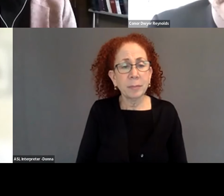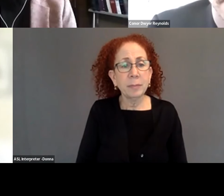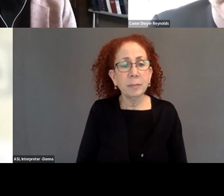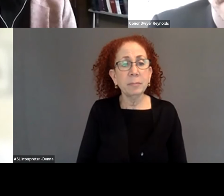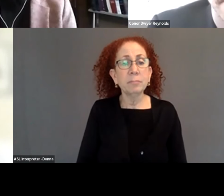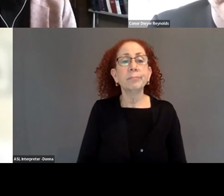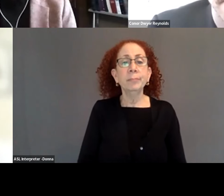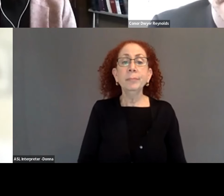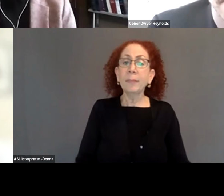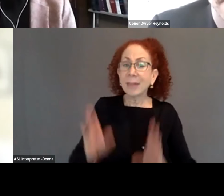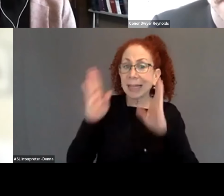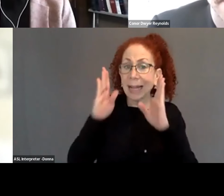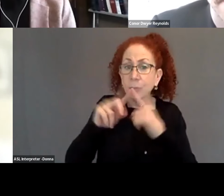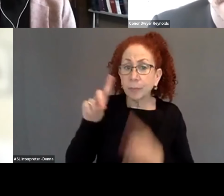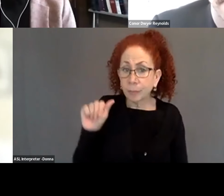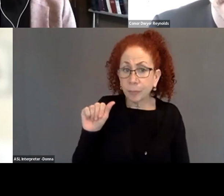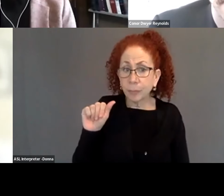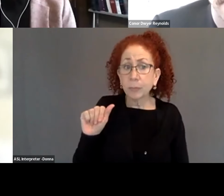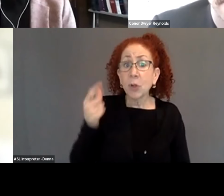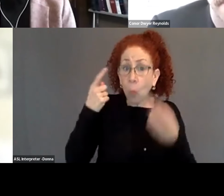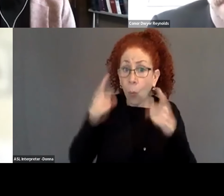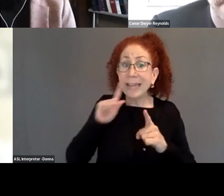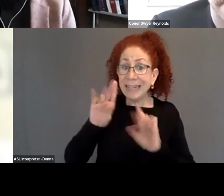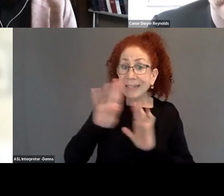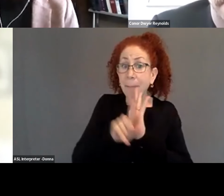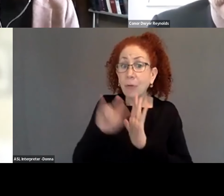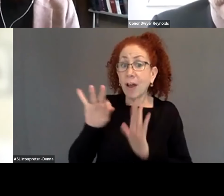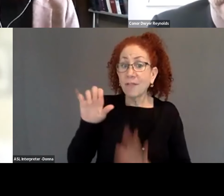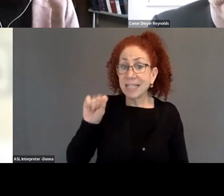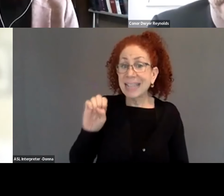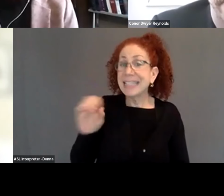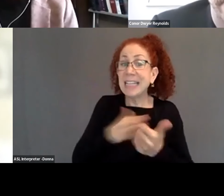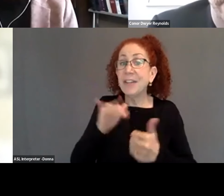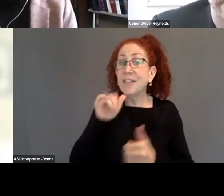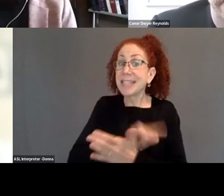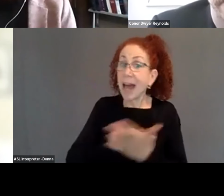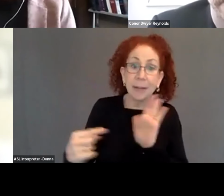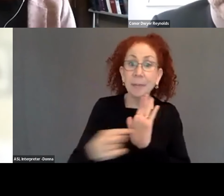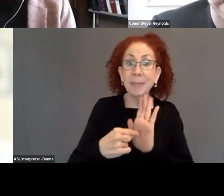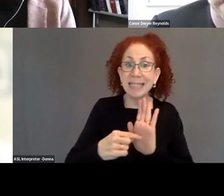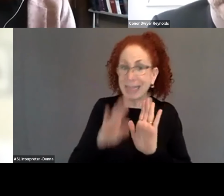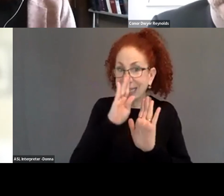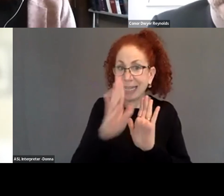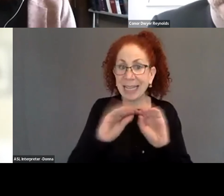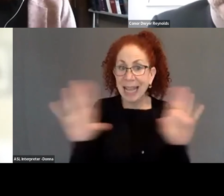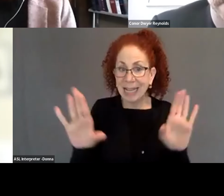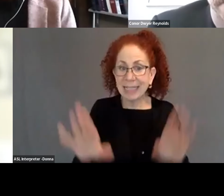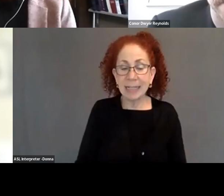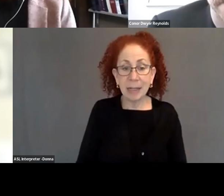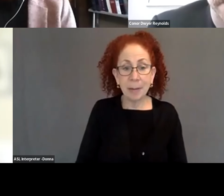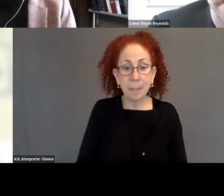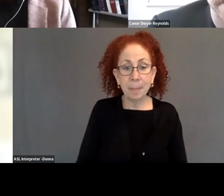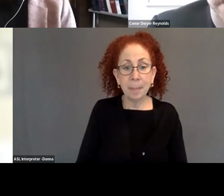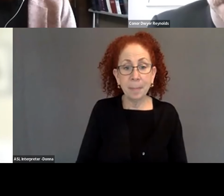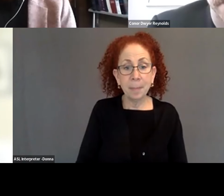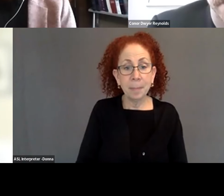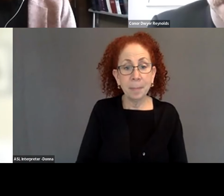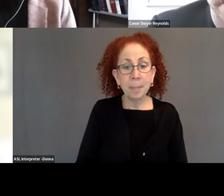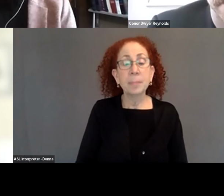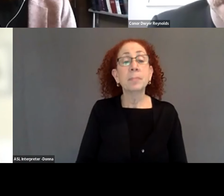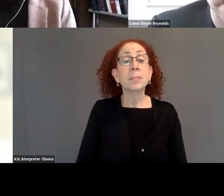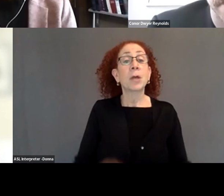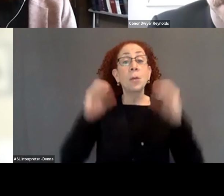Attending to disability when it's the backdrop of cases, even when it's not explicitly stated as such in the curriculum. Professor